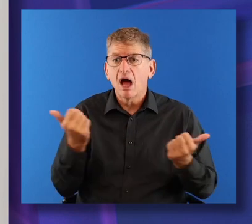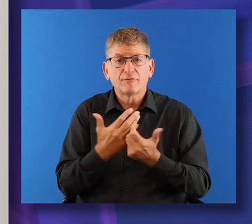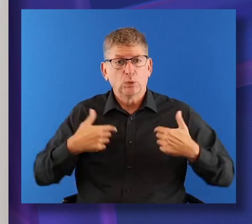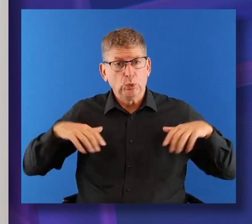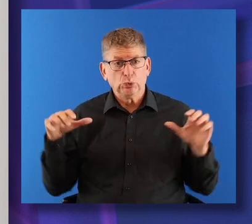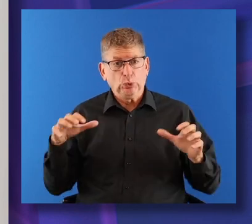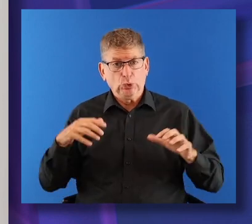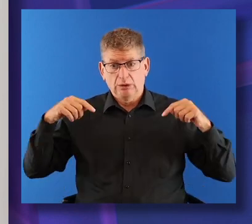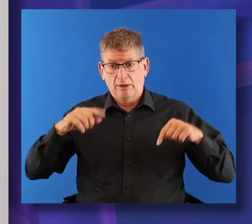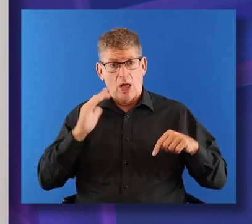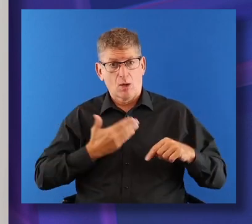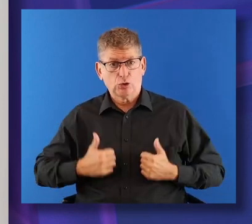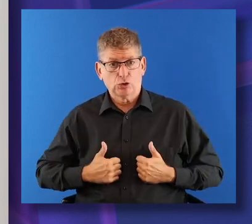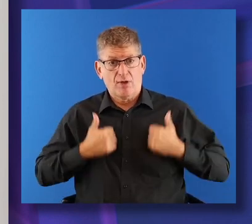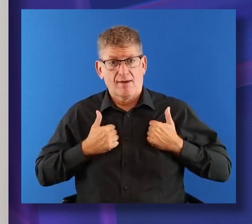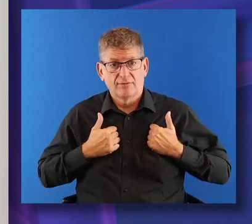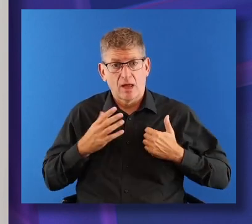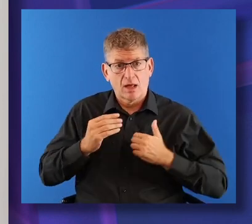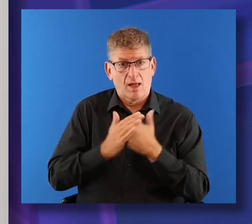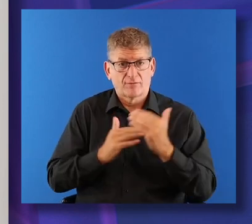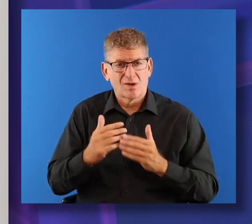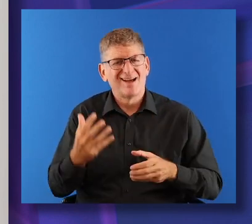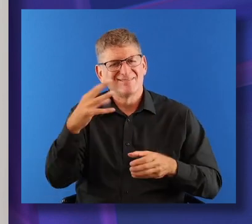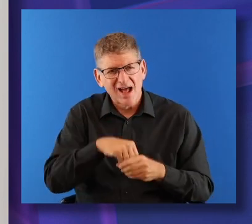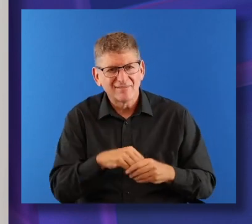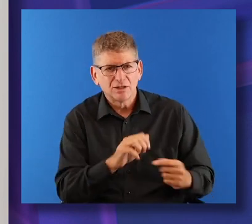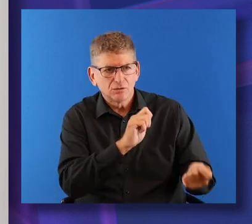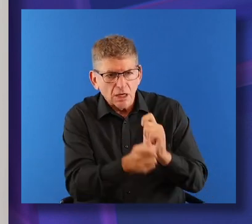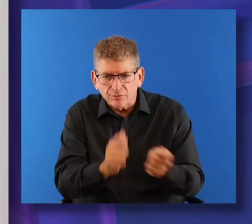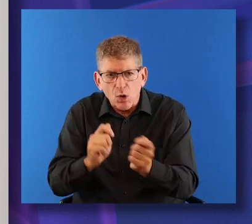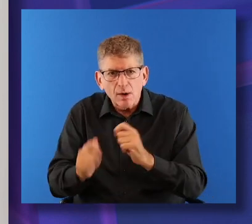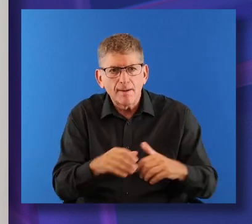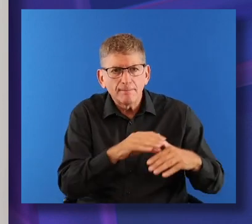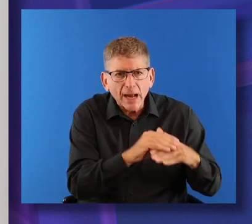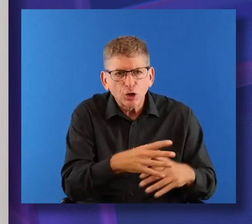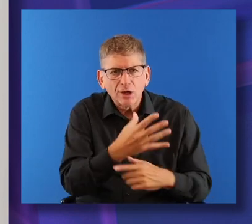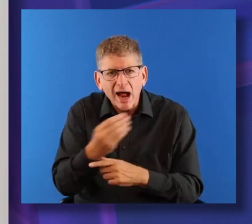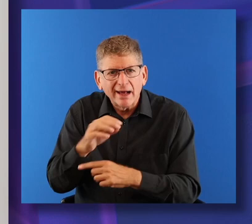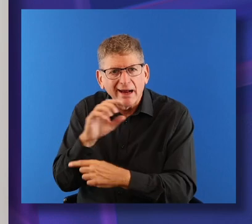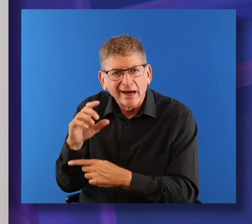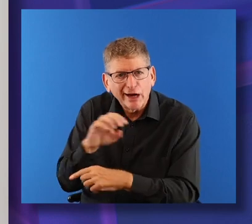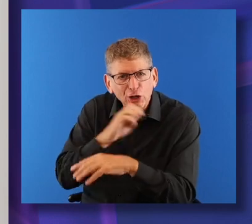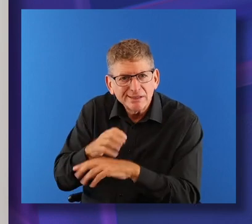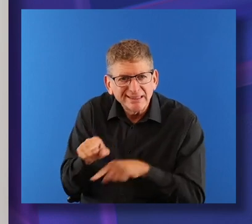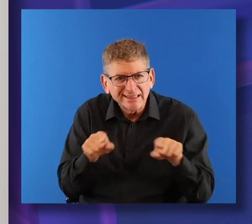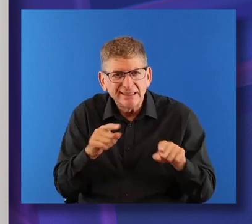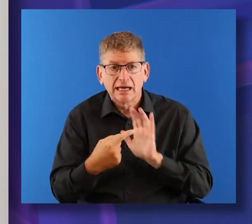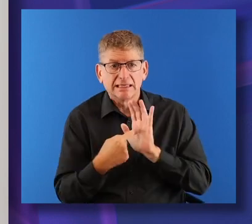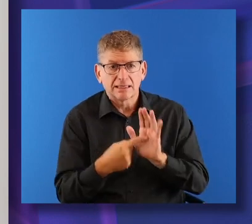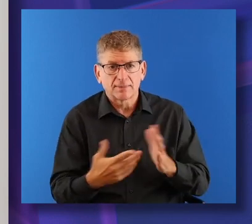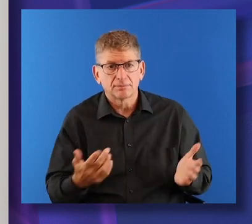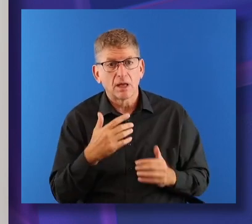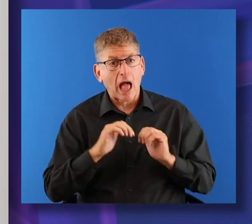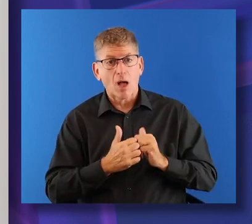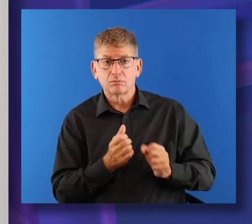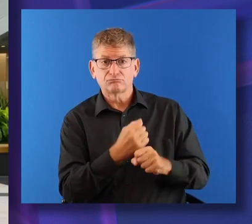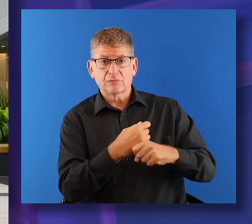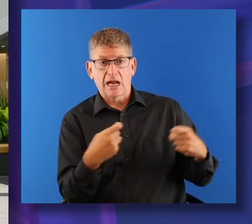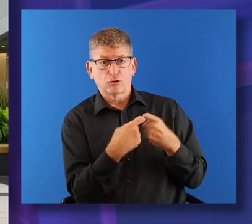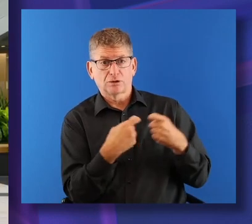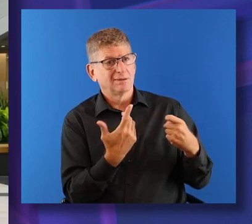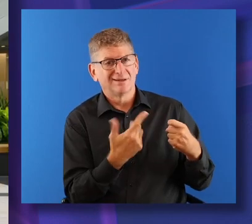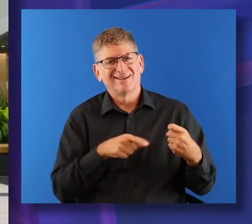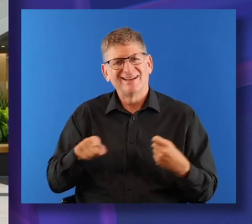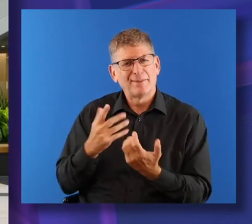and energy. For example, one way to generate electricity is to burn coal. Coal and a little bit of energy goes in,